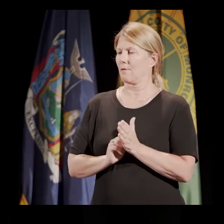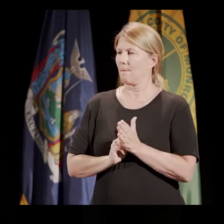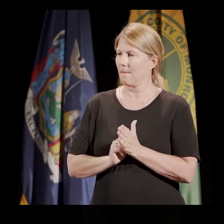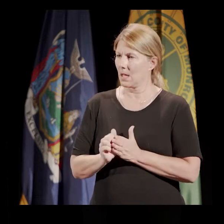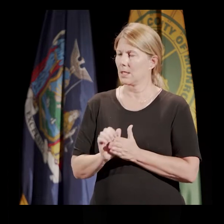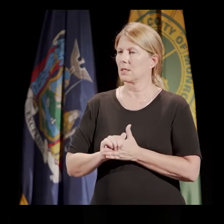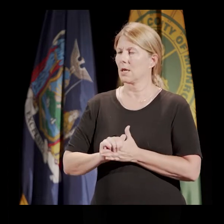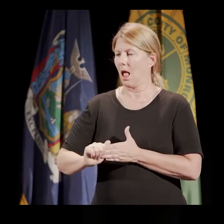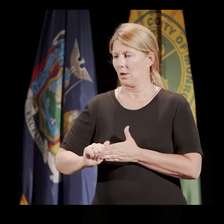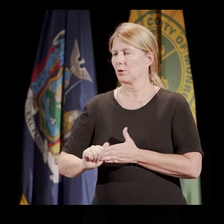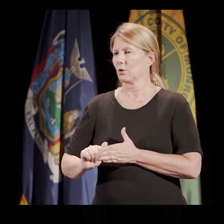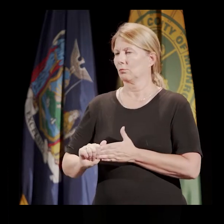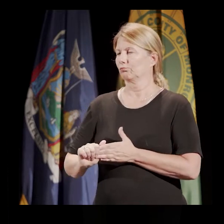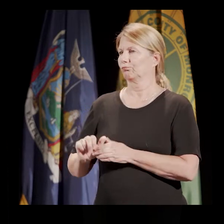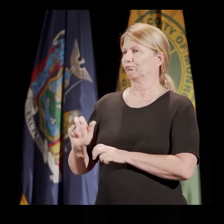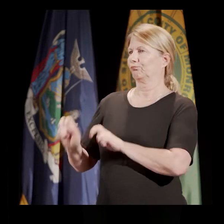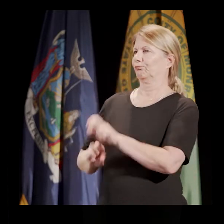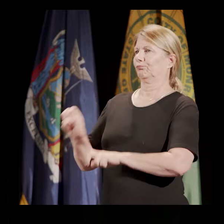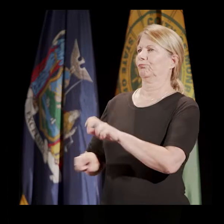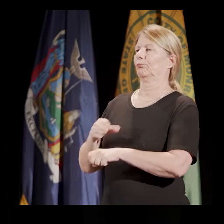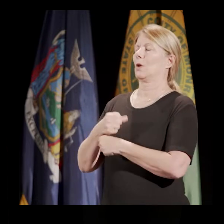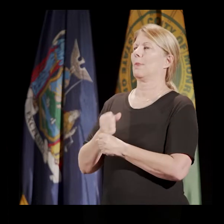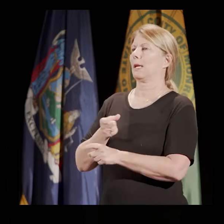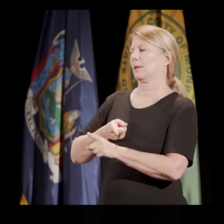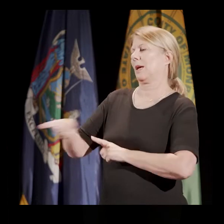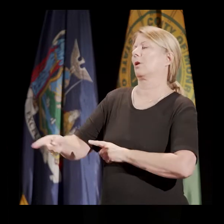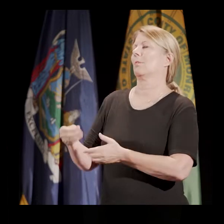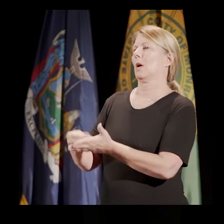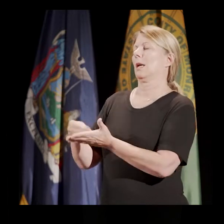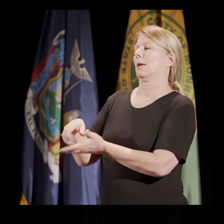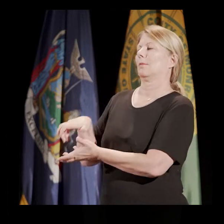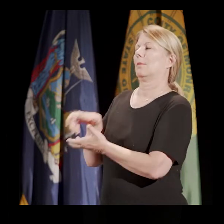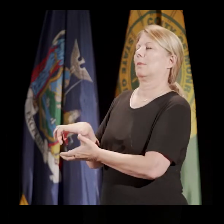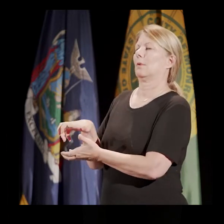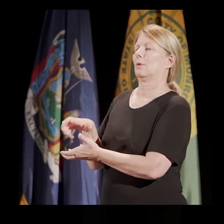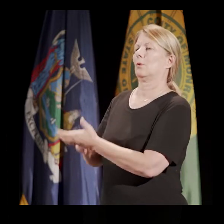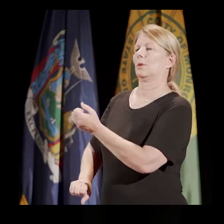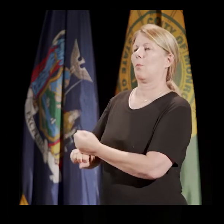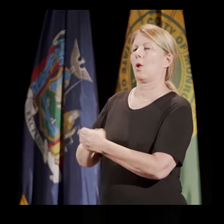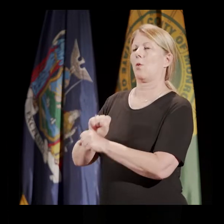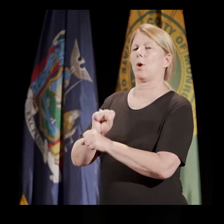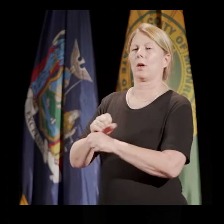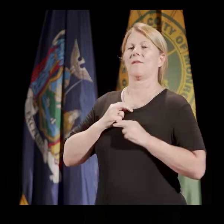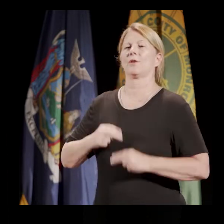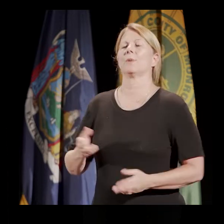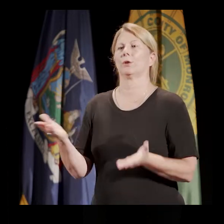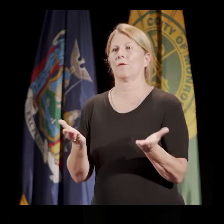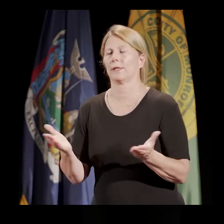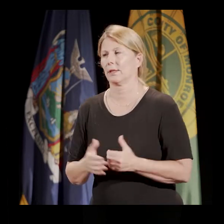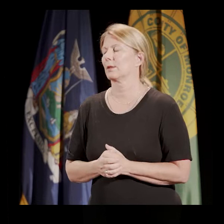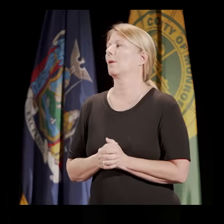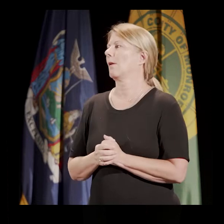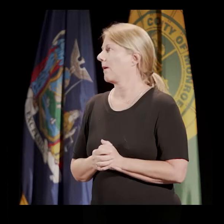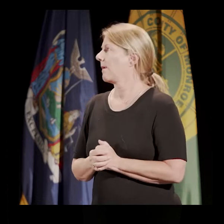Plan Act funding to create a specialized fund to support the work of human service agencies that are actively engaged in